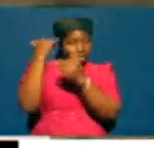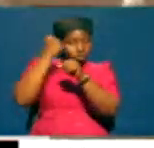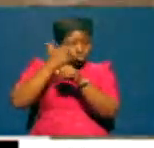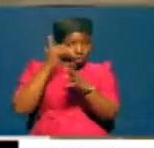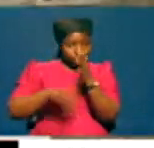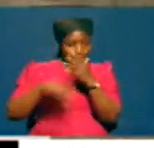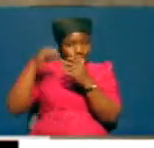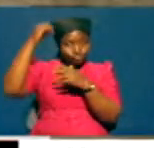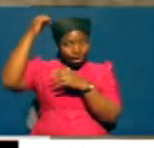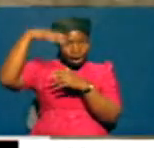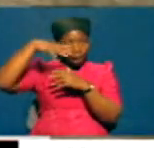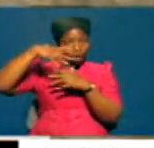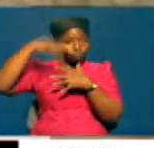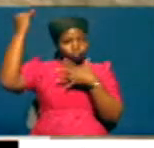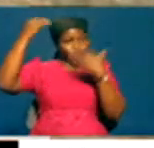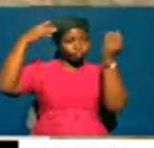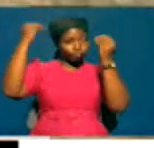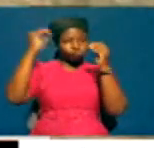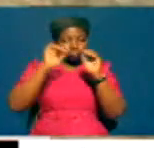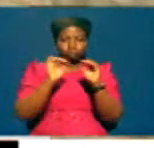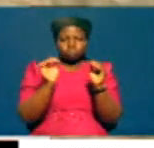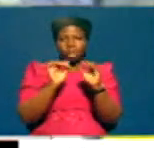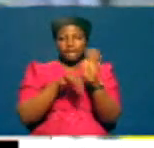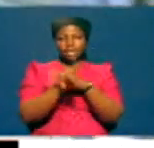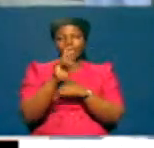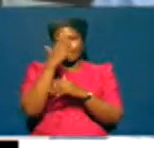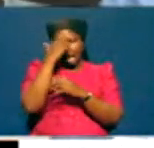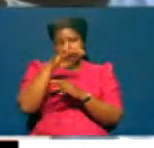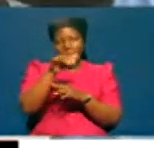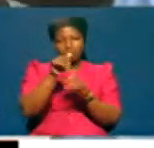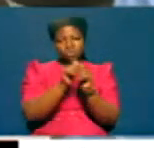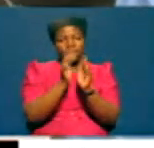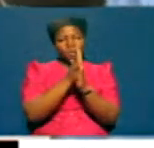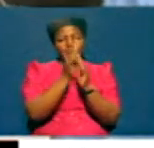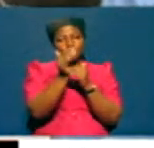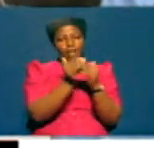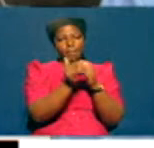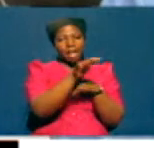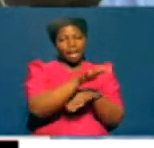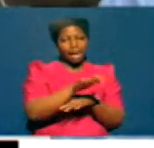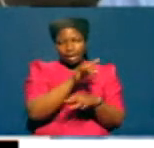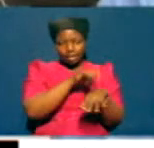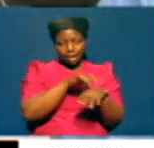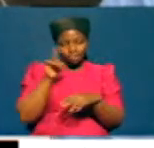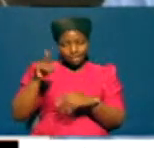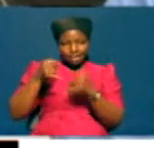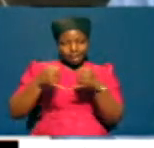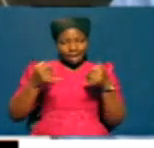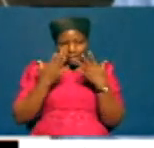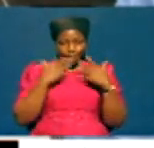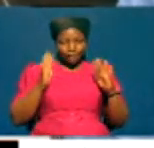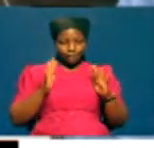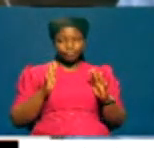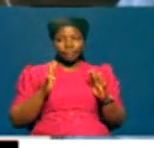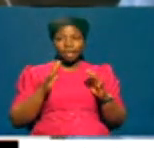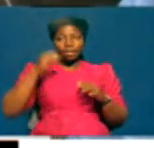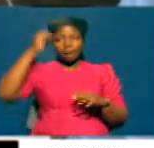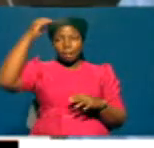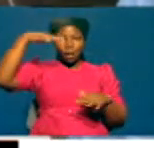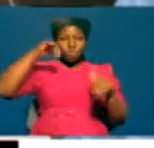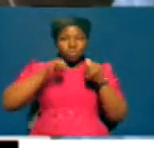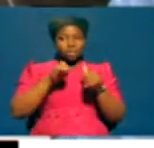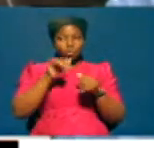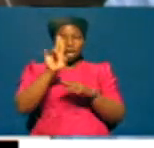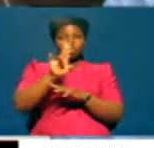Narok County and its environs once it is complete. The power that we are using in Narok is not